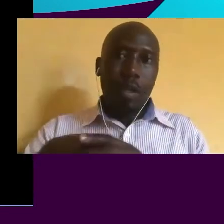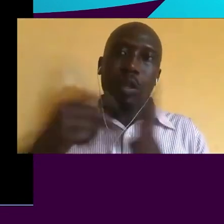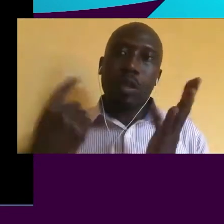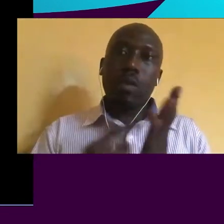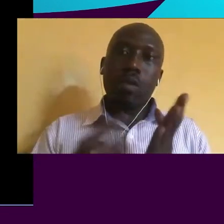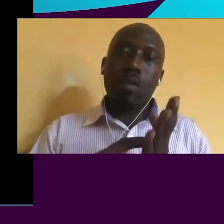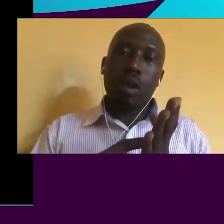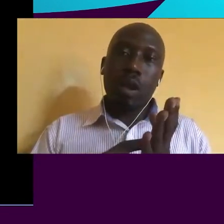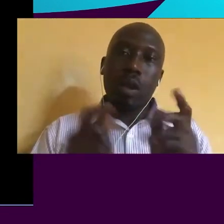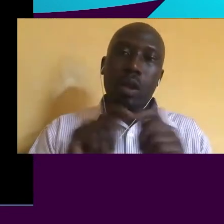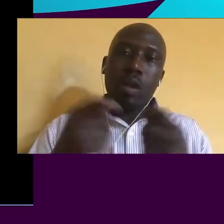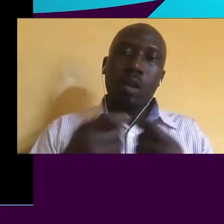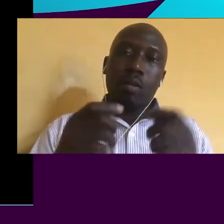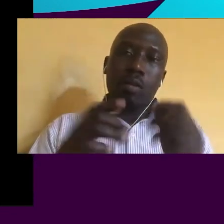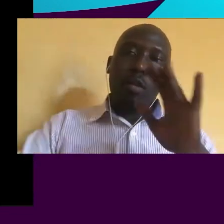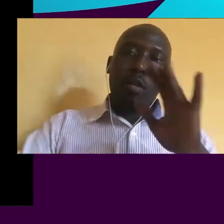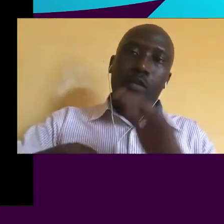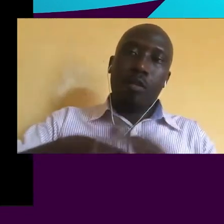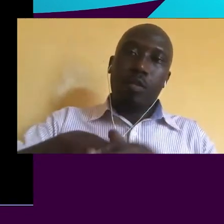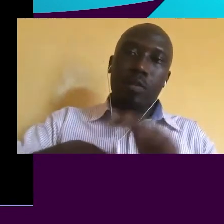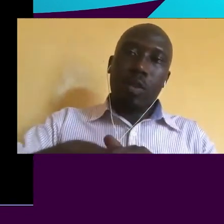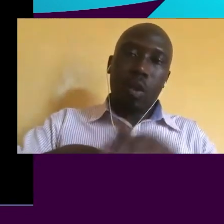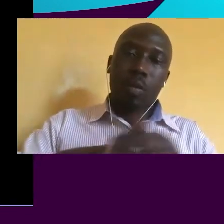football promotion.